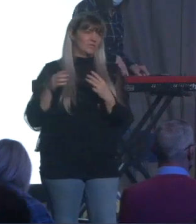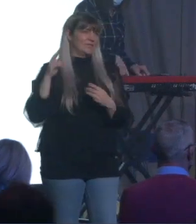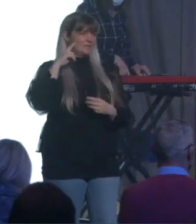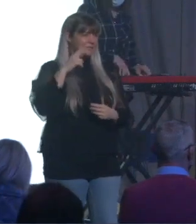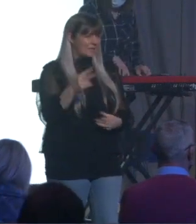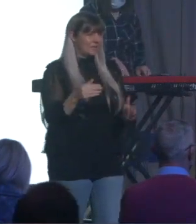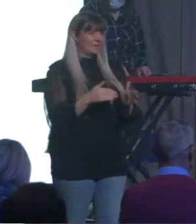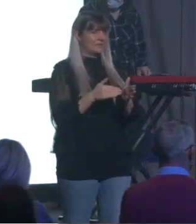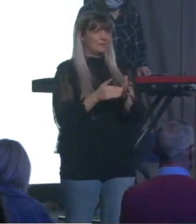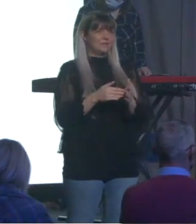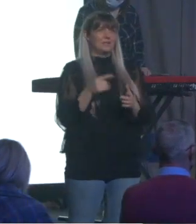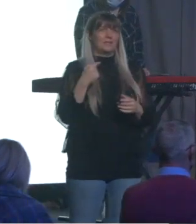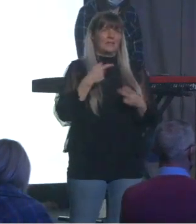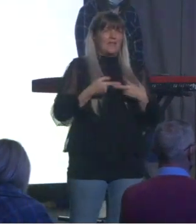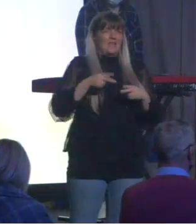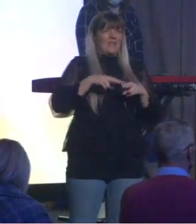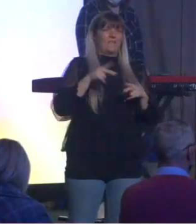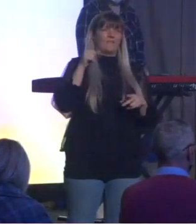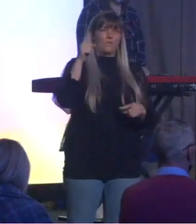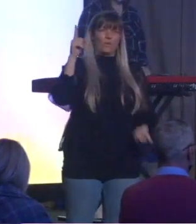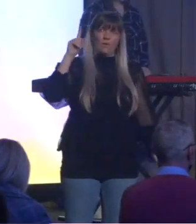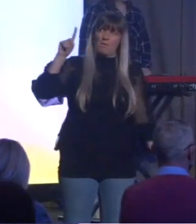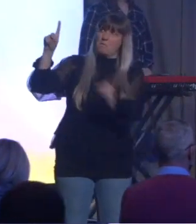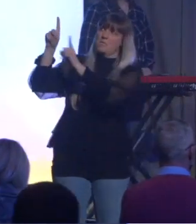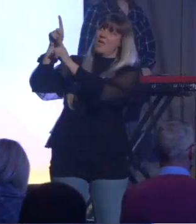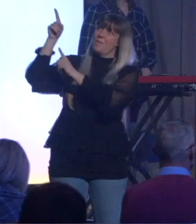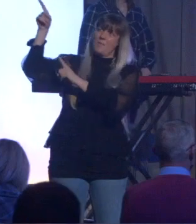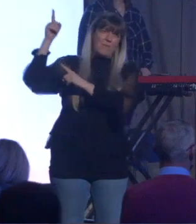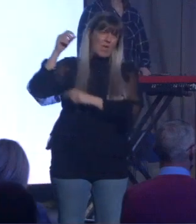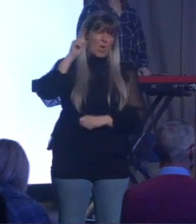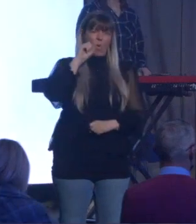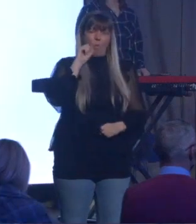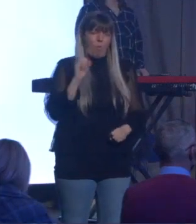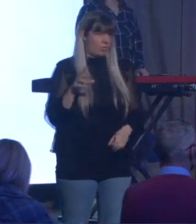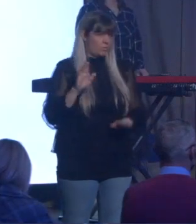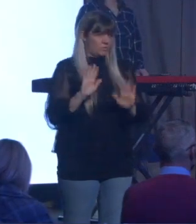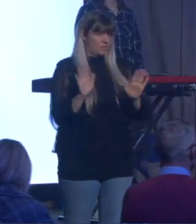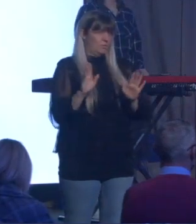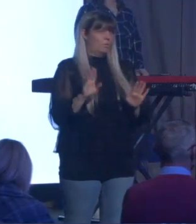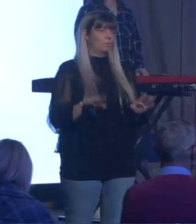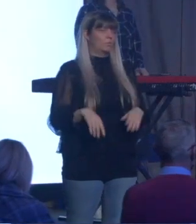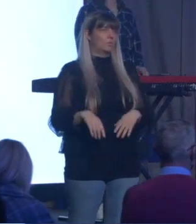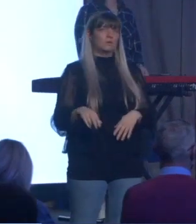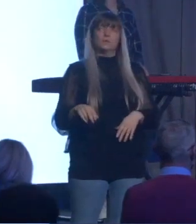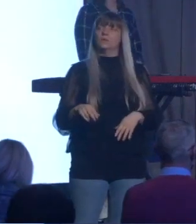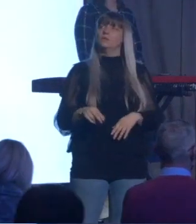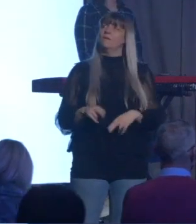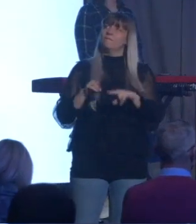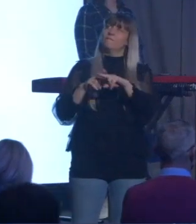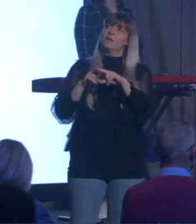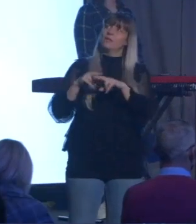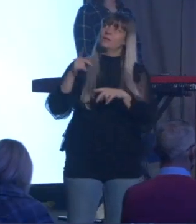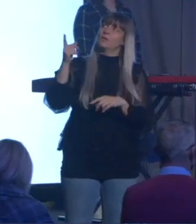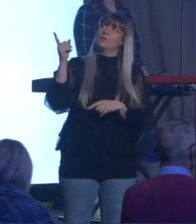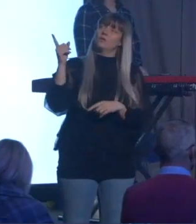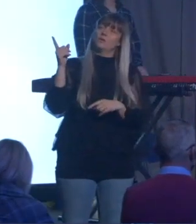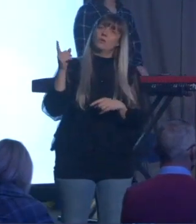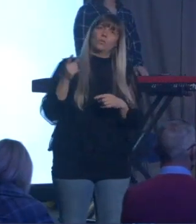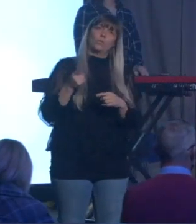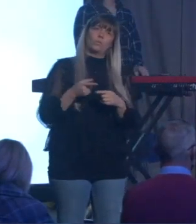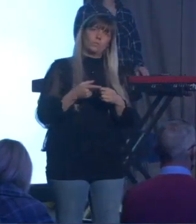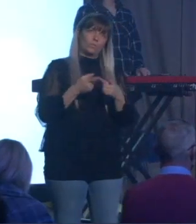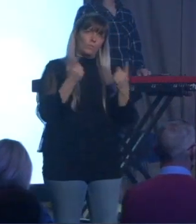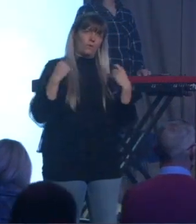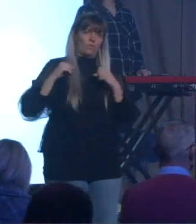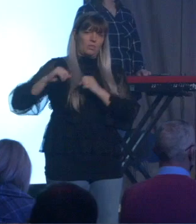that he comes to me, I'll no way cast out. That's the promise that we have from Jesus today. So Father, we just abandon every distraction, Lord.